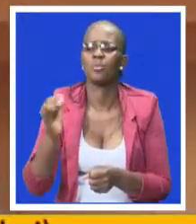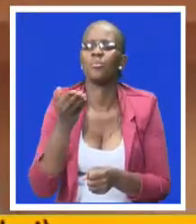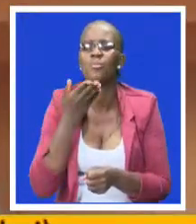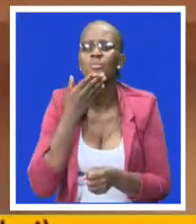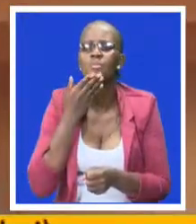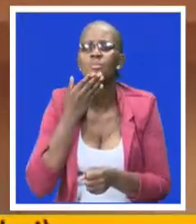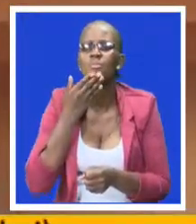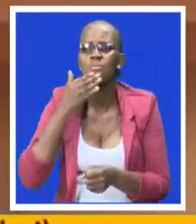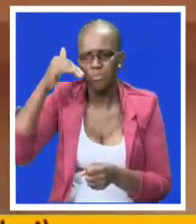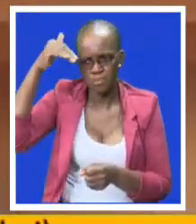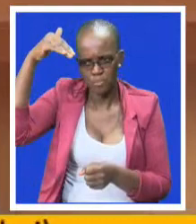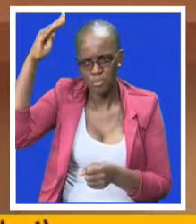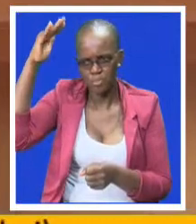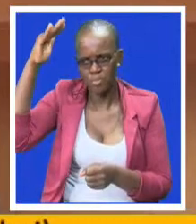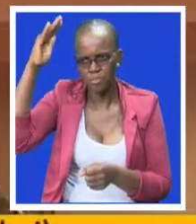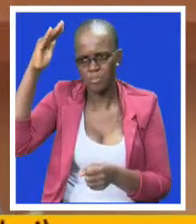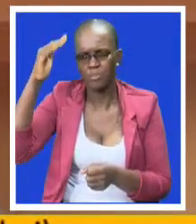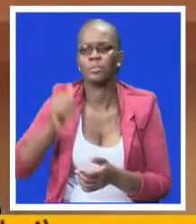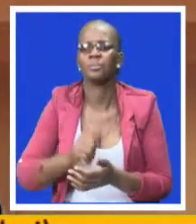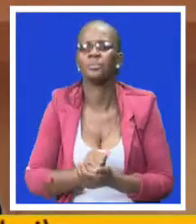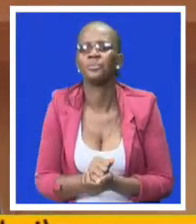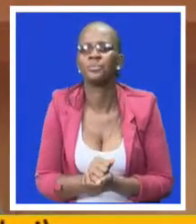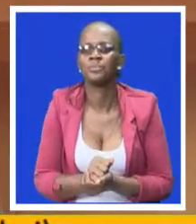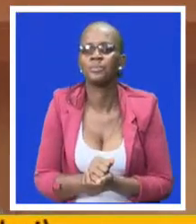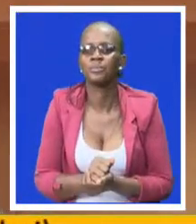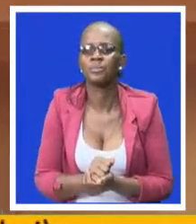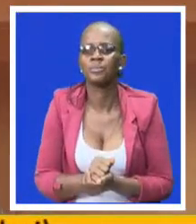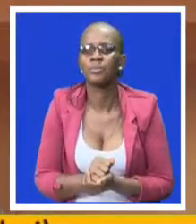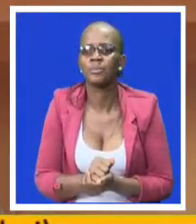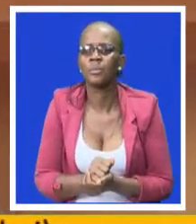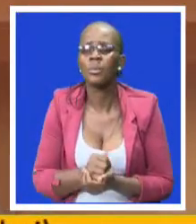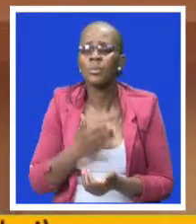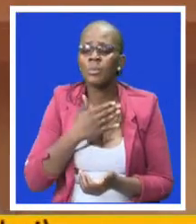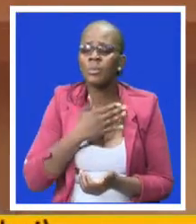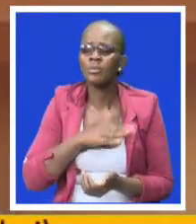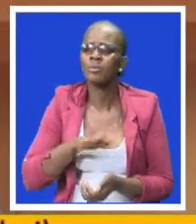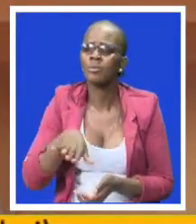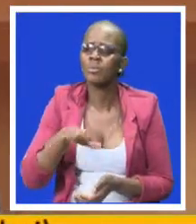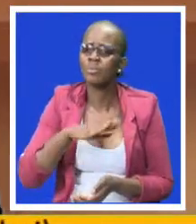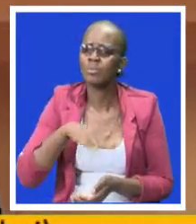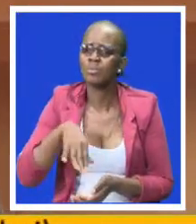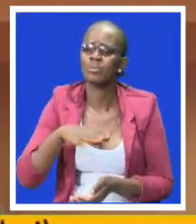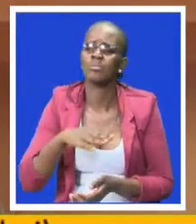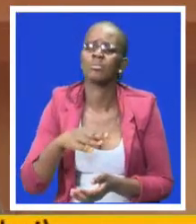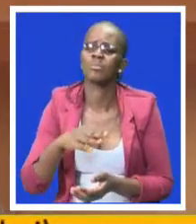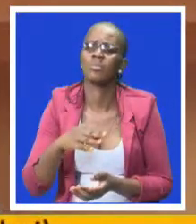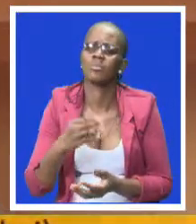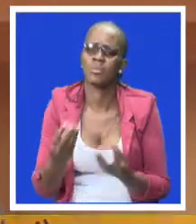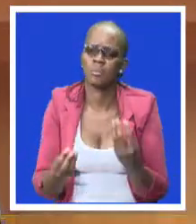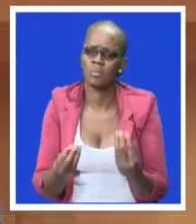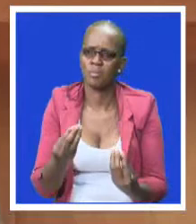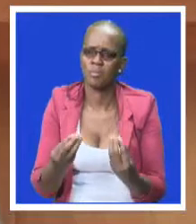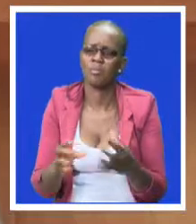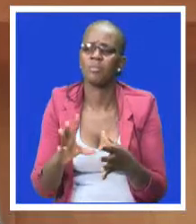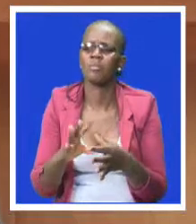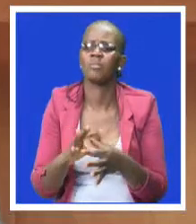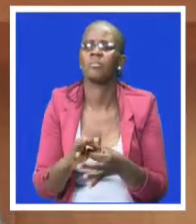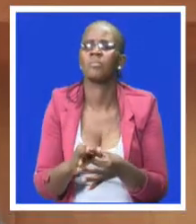know or to mention the different names the San were called, and